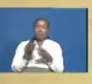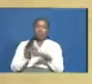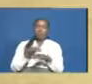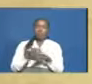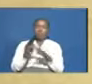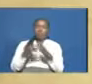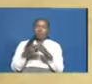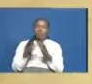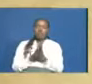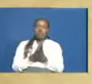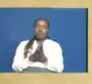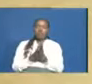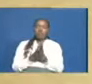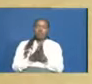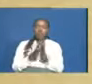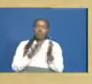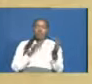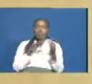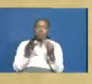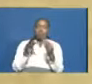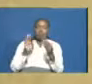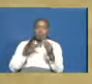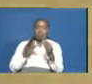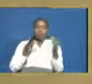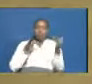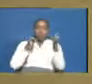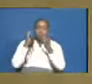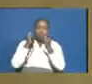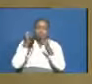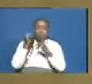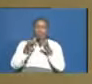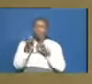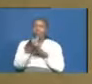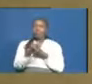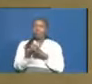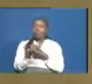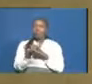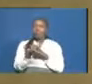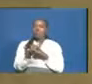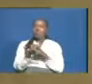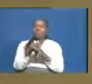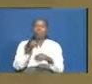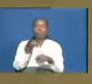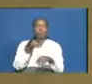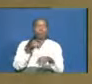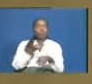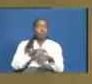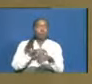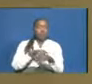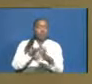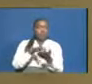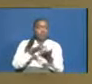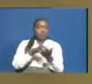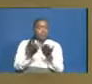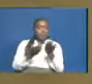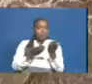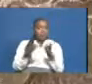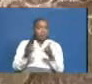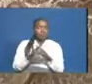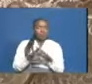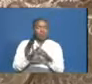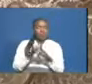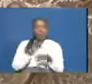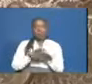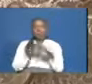the wars of women in the military were far from over, as terms and conditions of service were still not